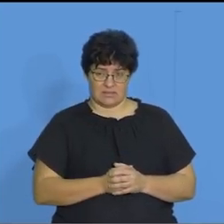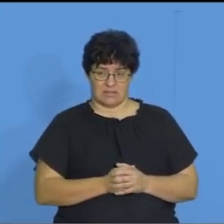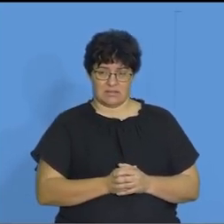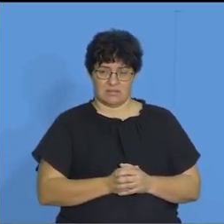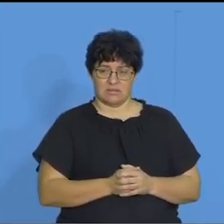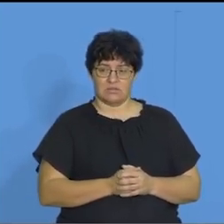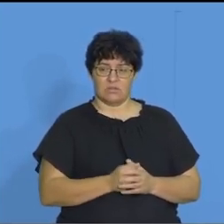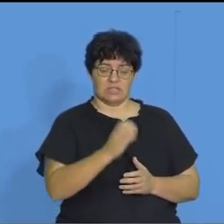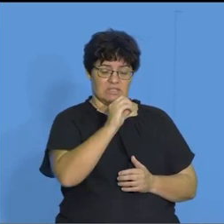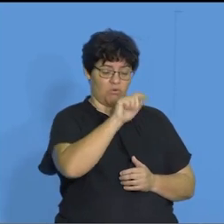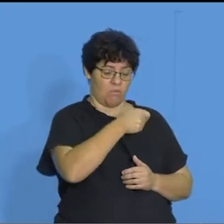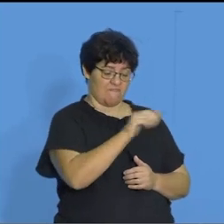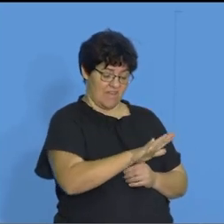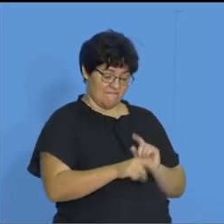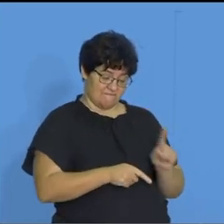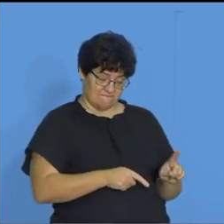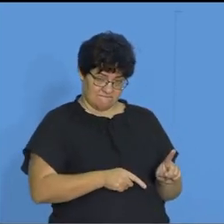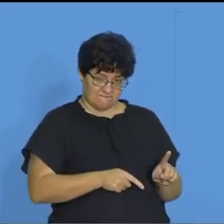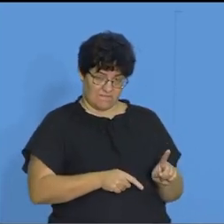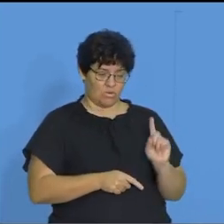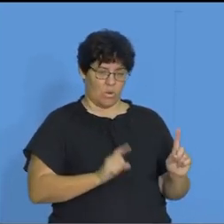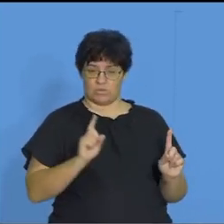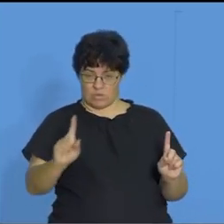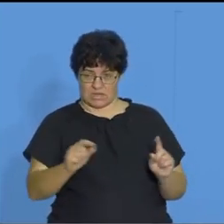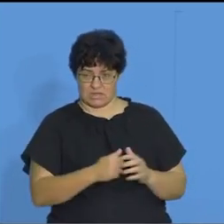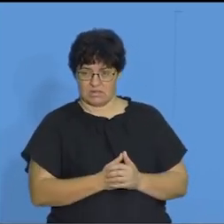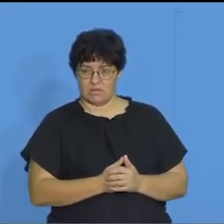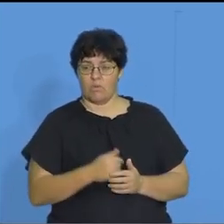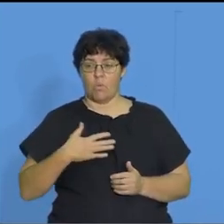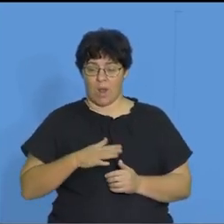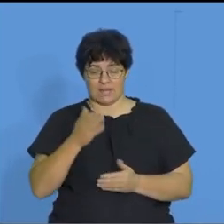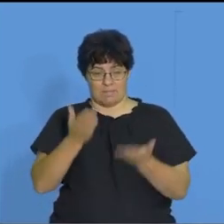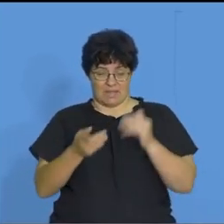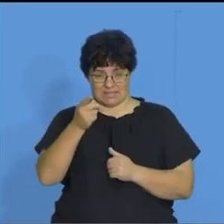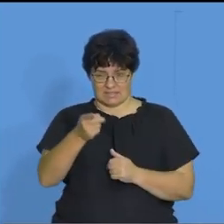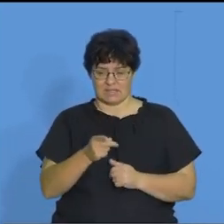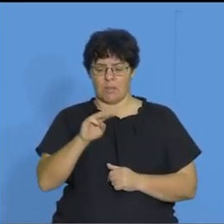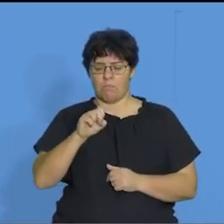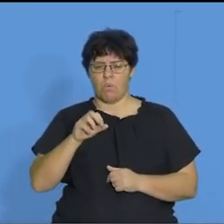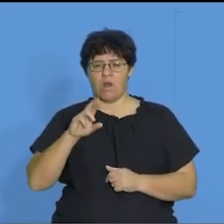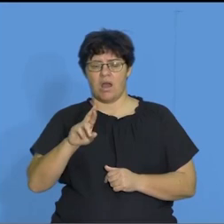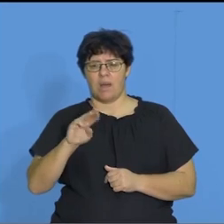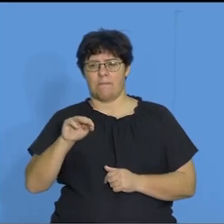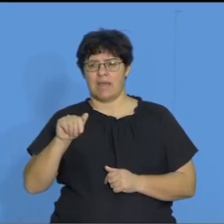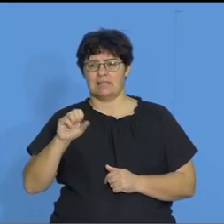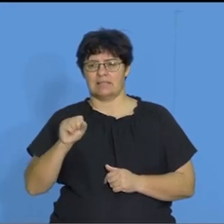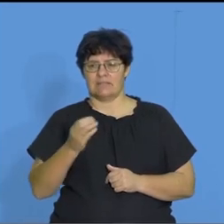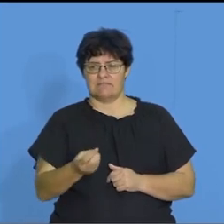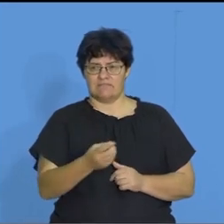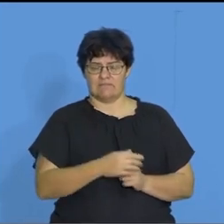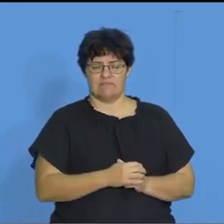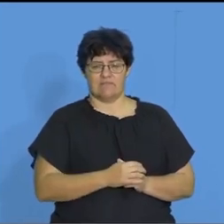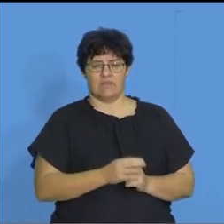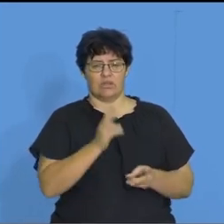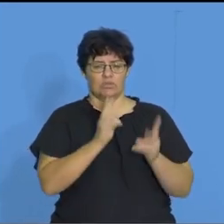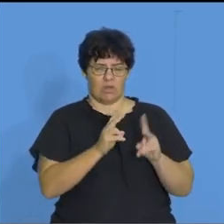the mole is 0.5 because of the ratio 1:1, okay? So we're looking for the mass, but what's the molar mass of carbon dioxide?